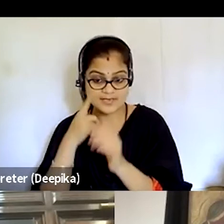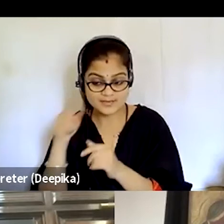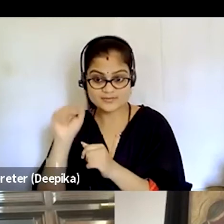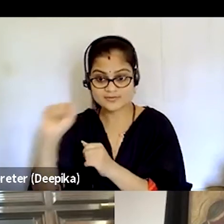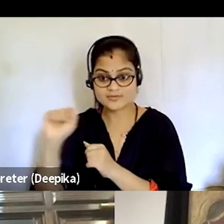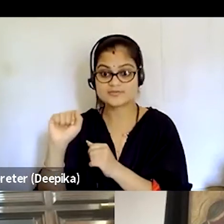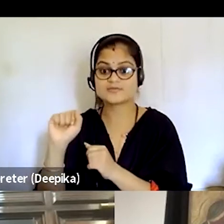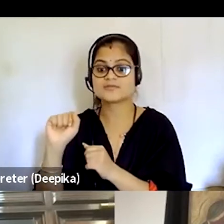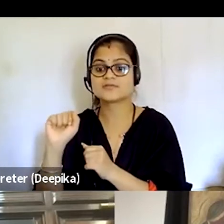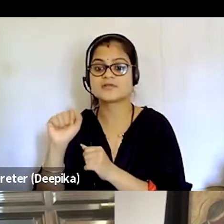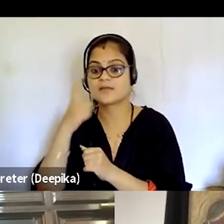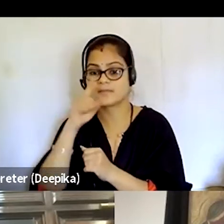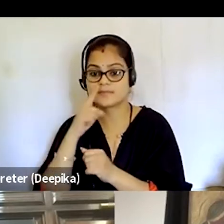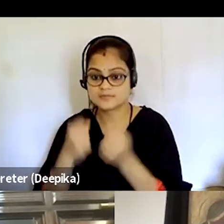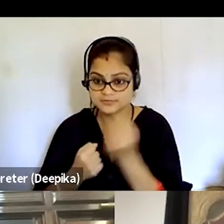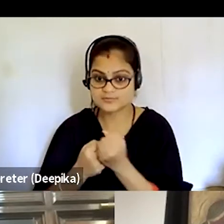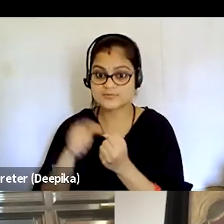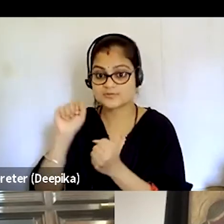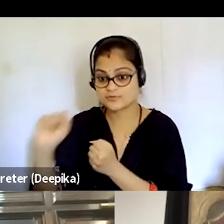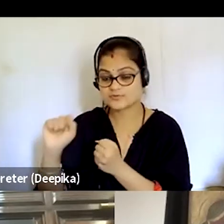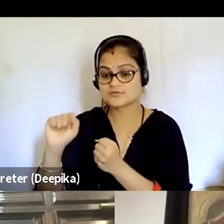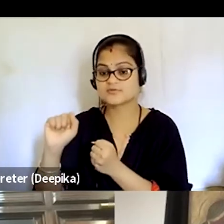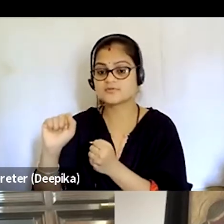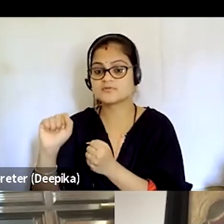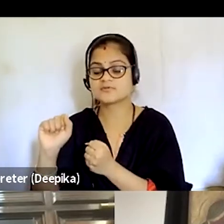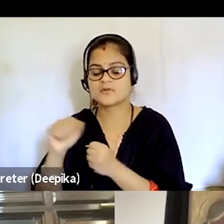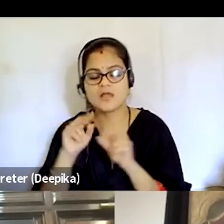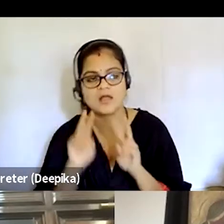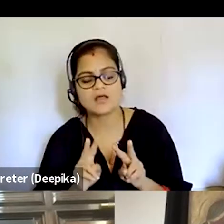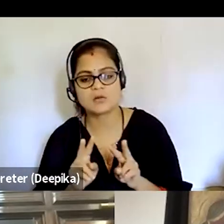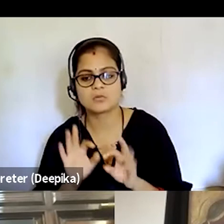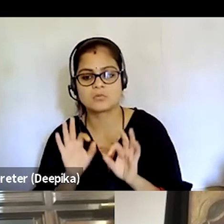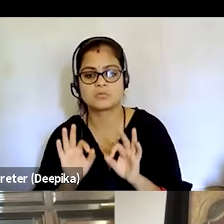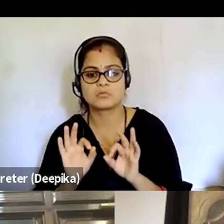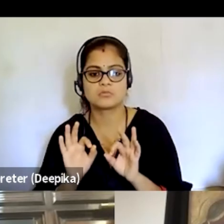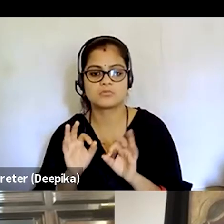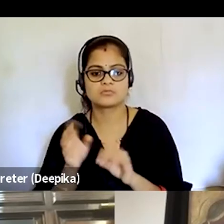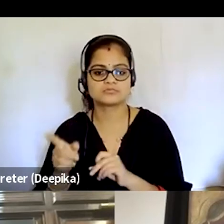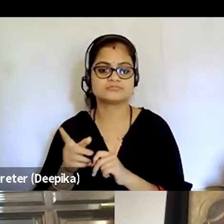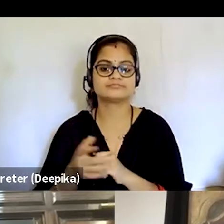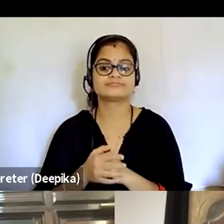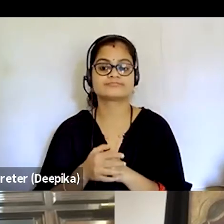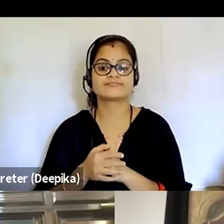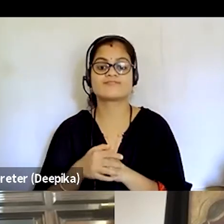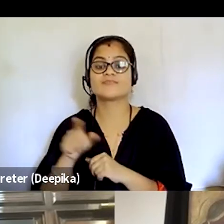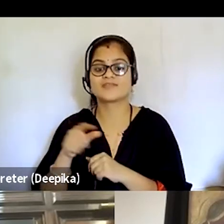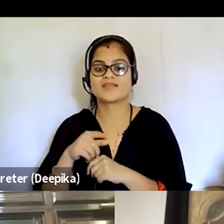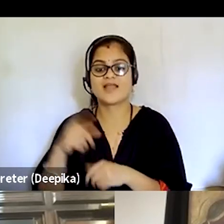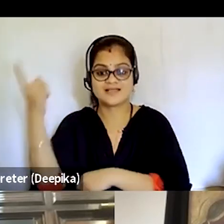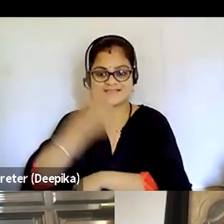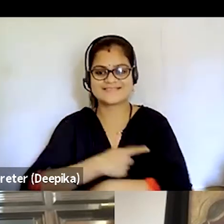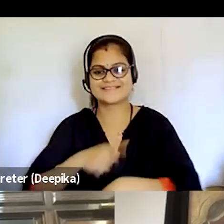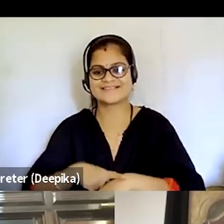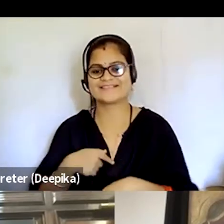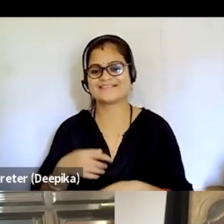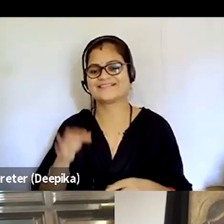her son was doing a concert at B flat. And that table asked for tea.